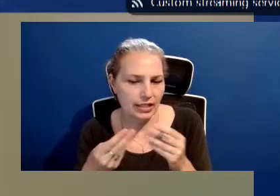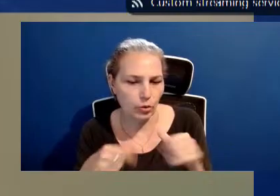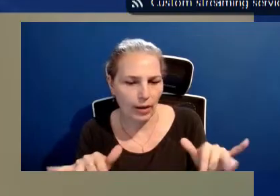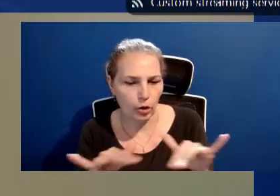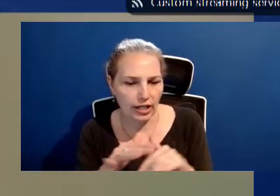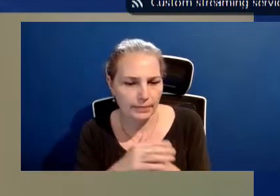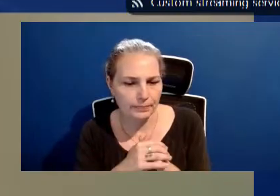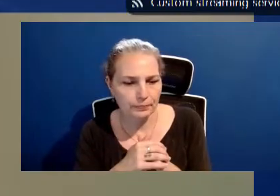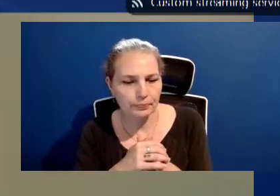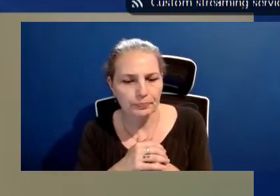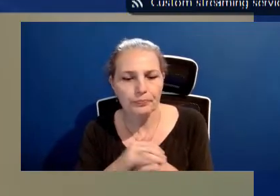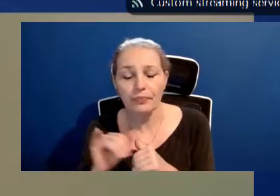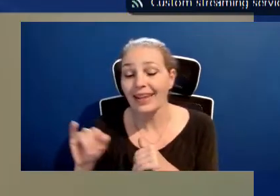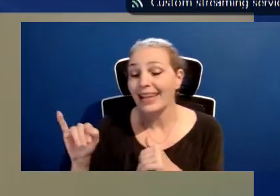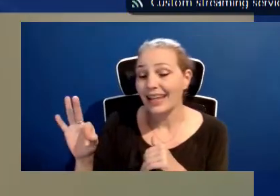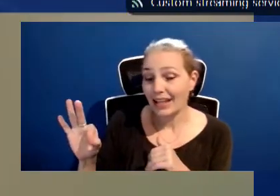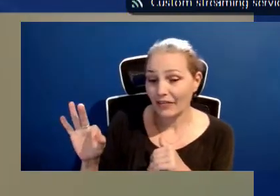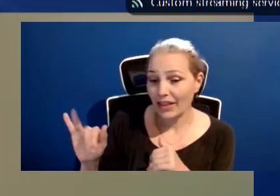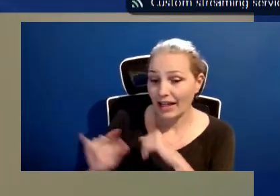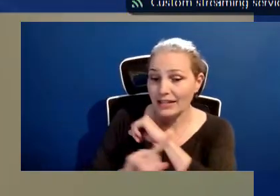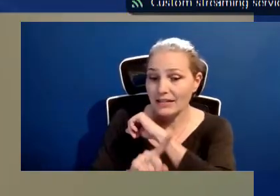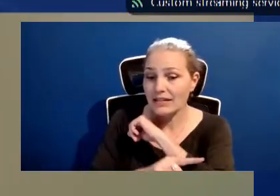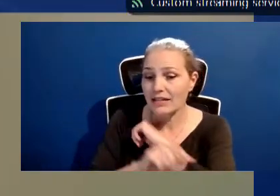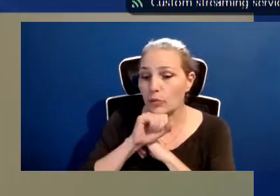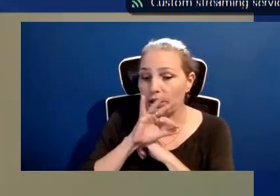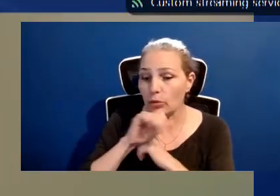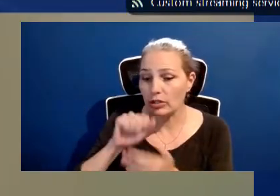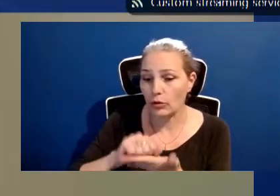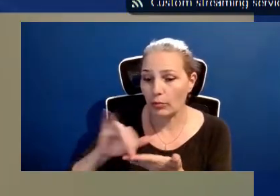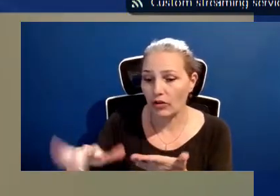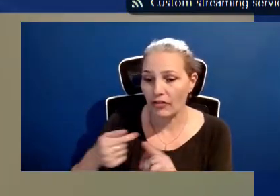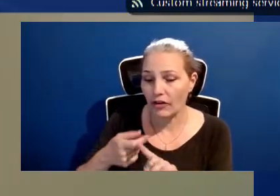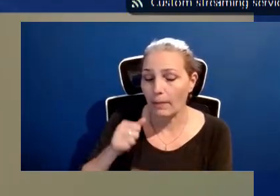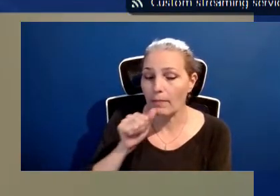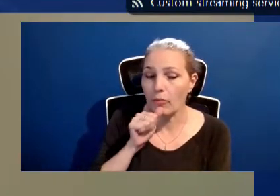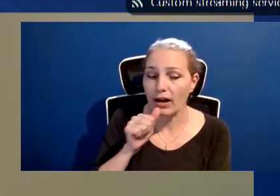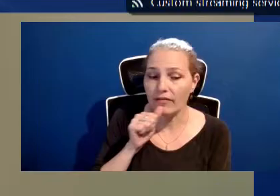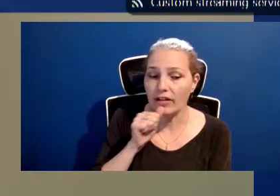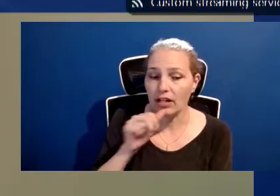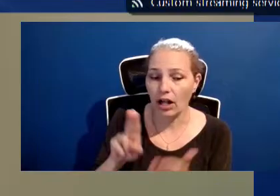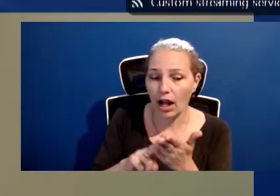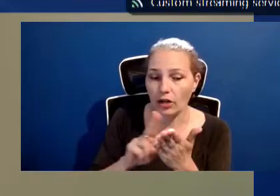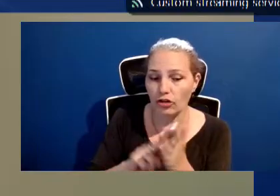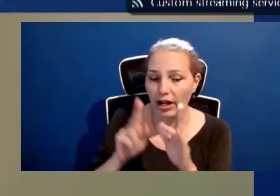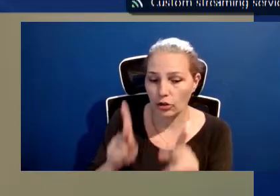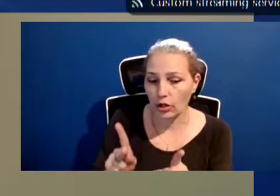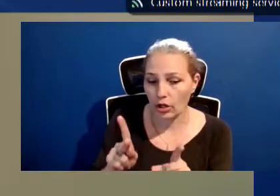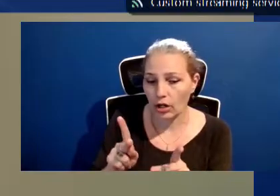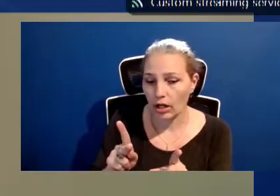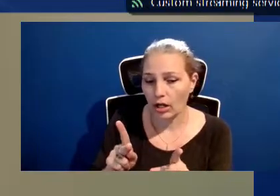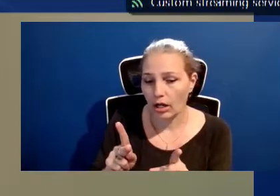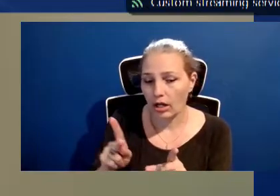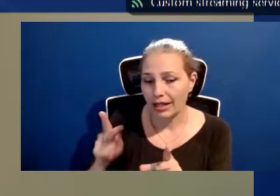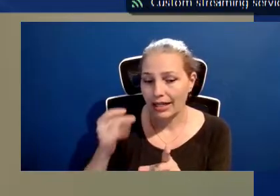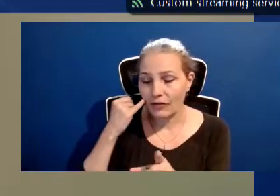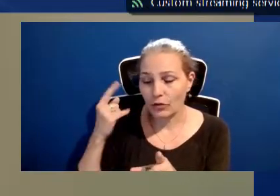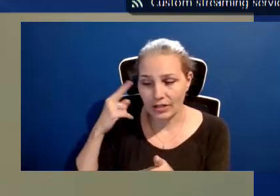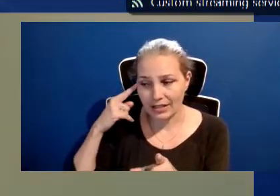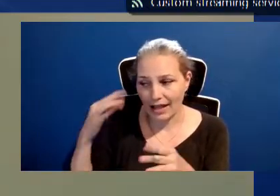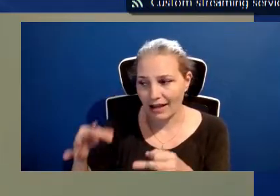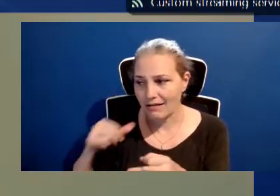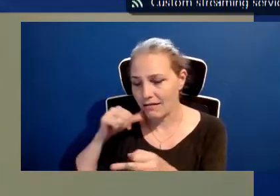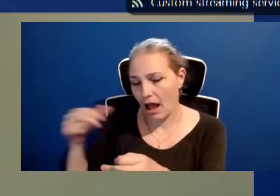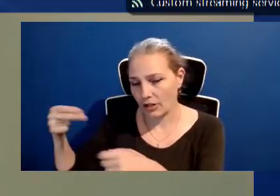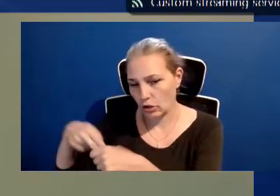by a private contractor for those who opted out, or by the Army Corps, as a property owner, you got to make sure